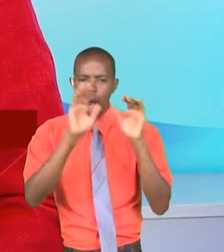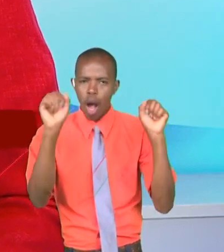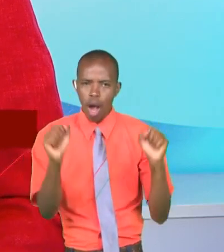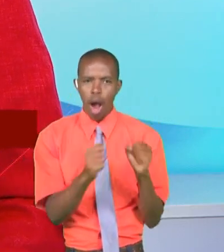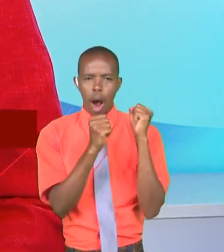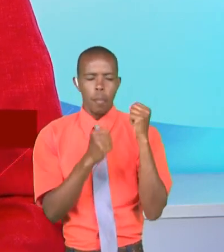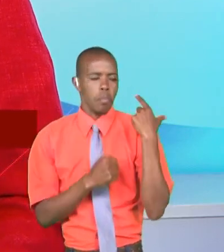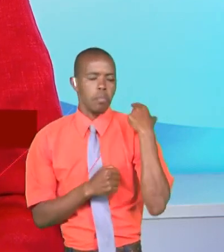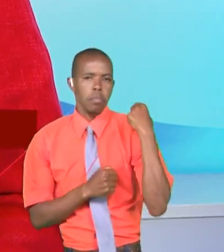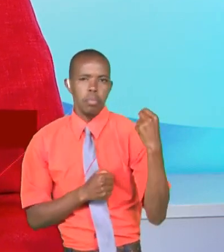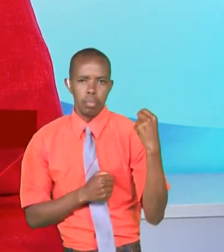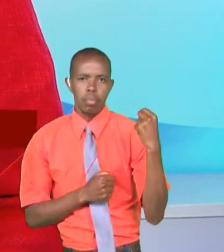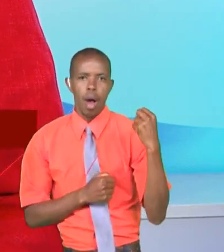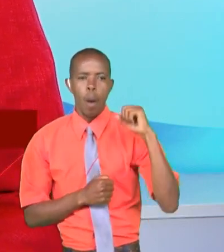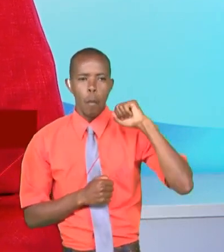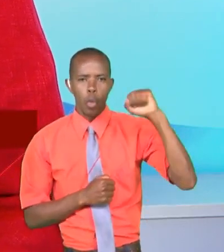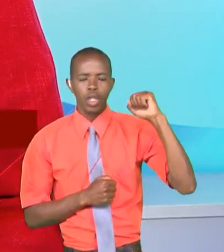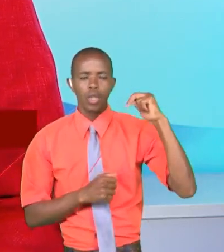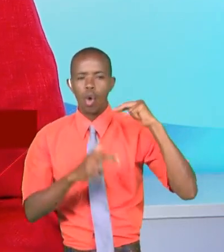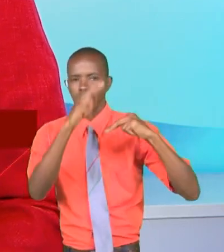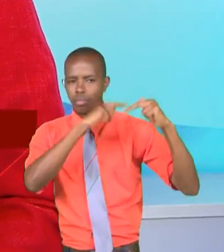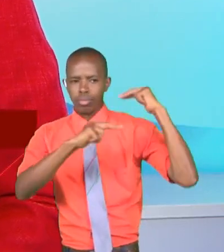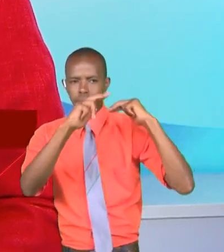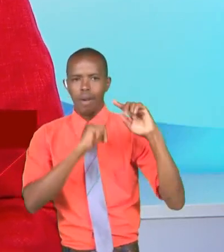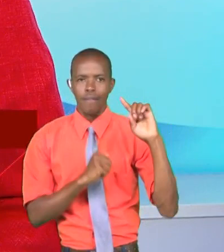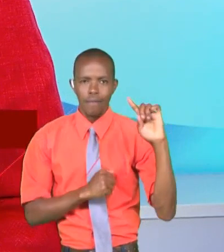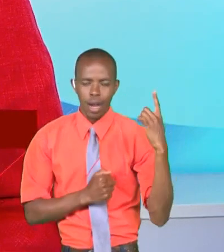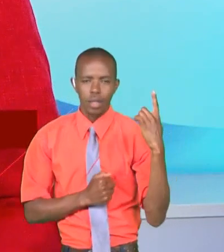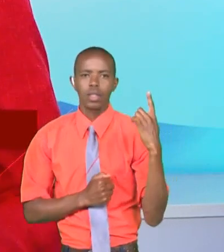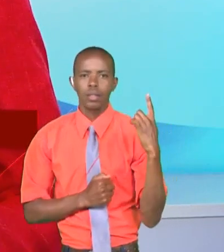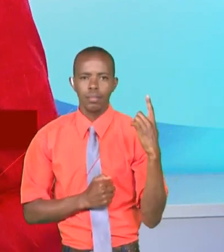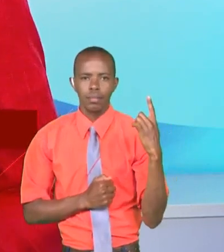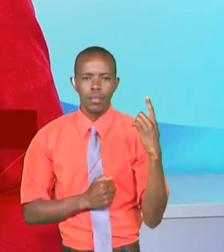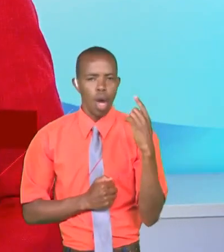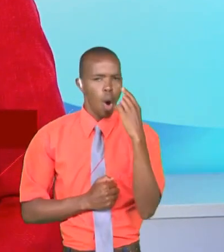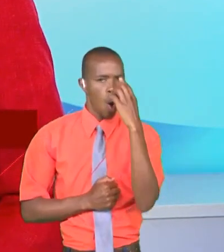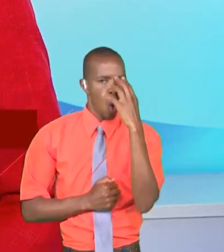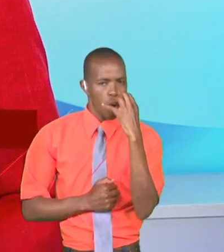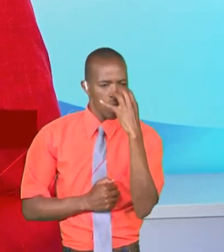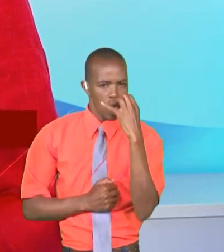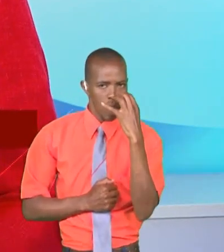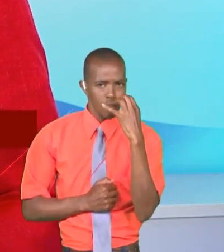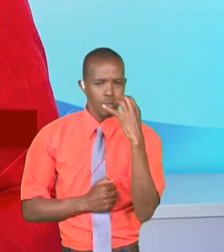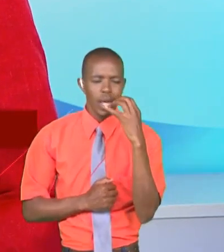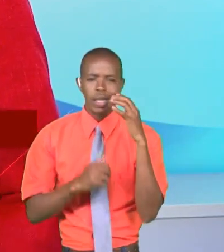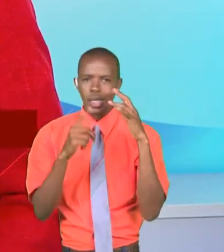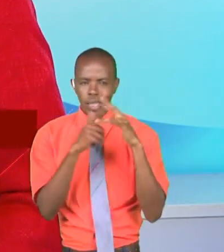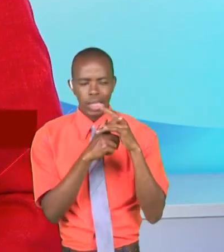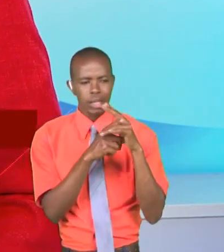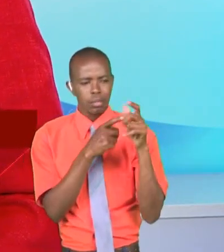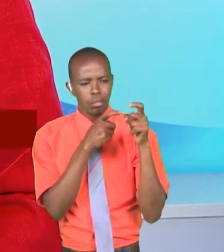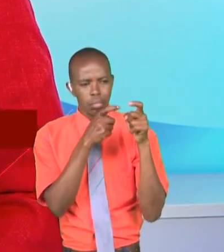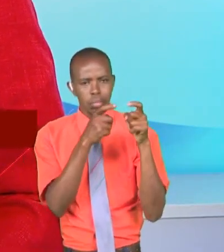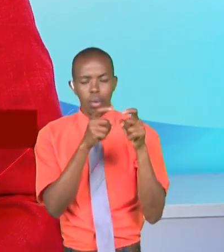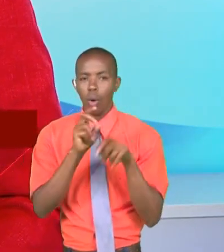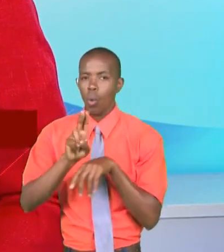recent past of our political history. First of all, you have the ODM brigade starting to accuse